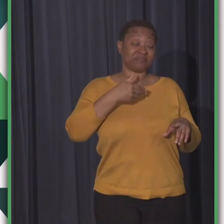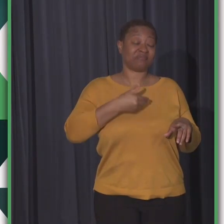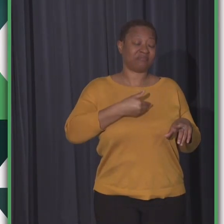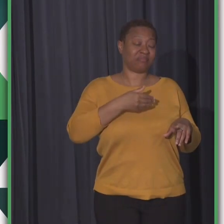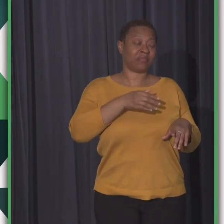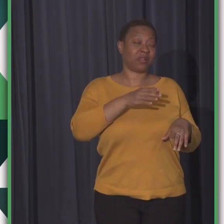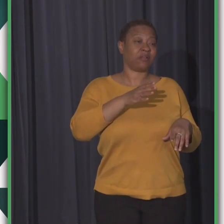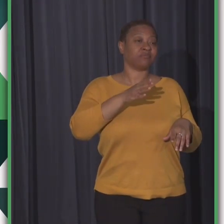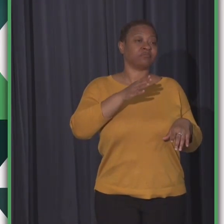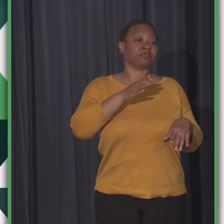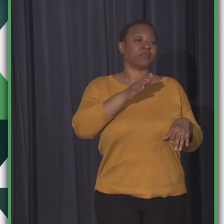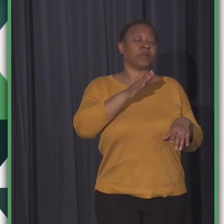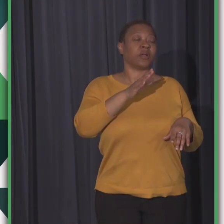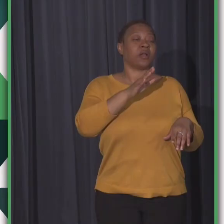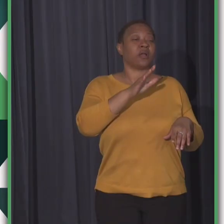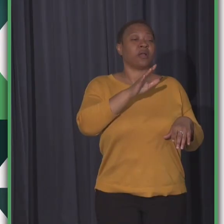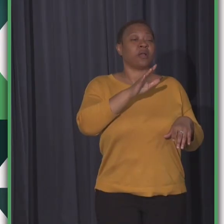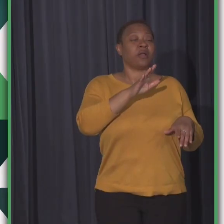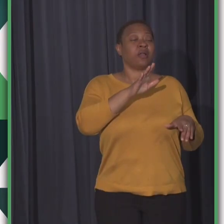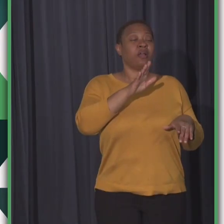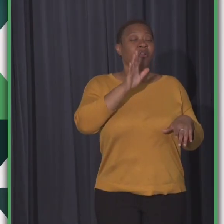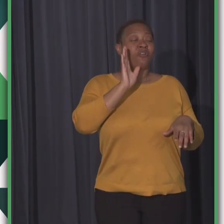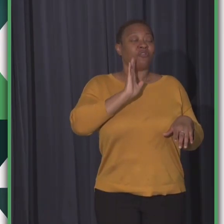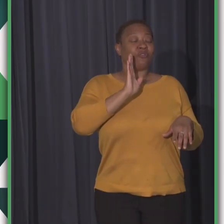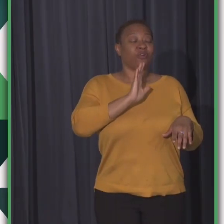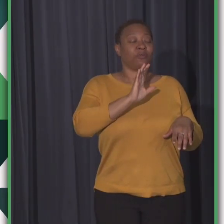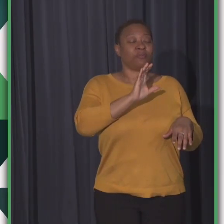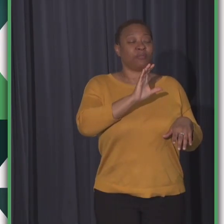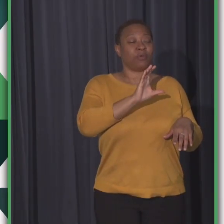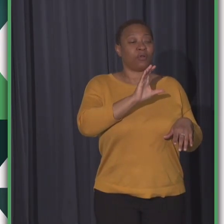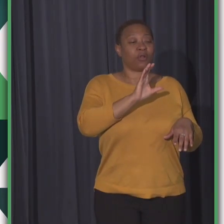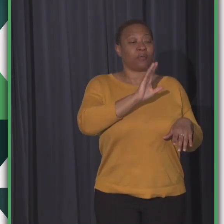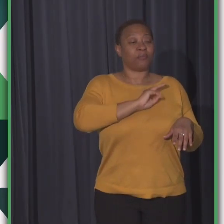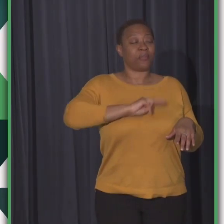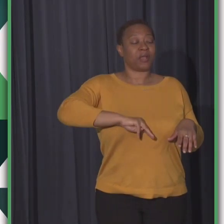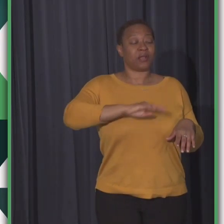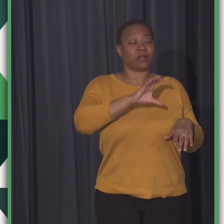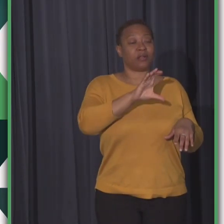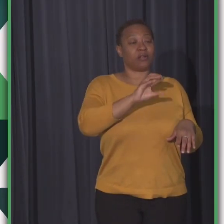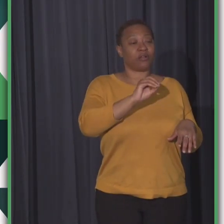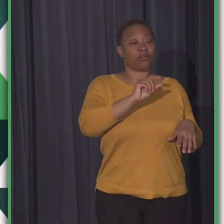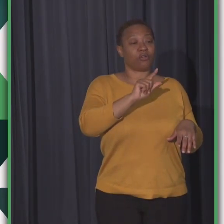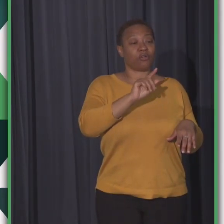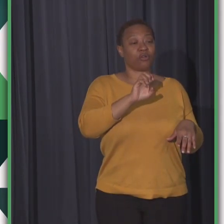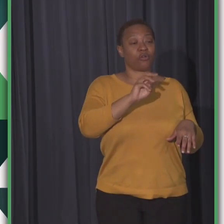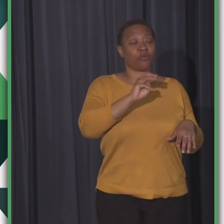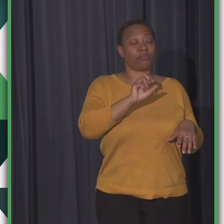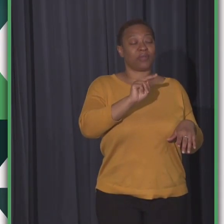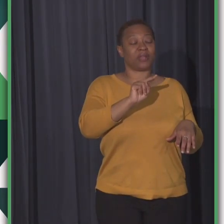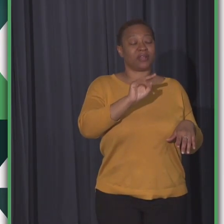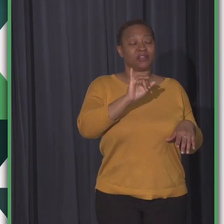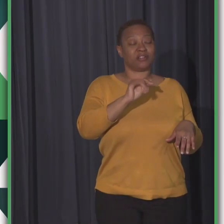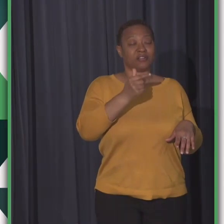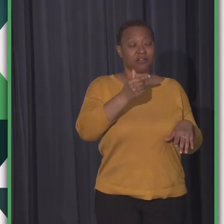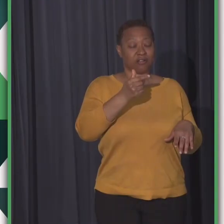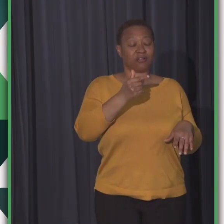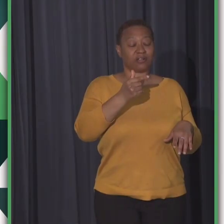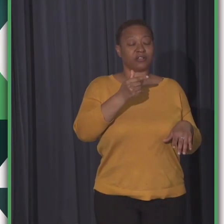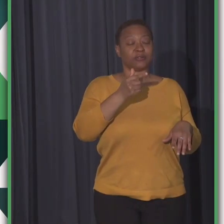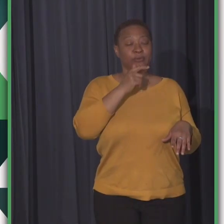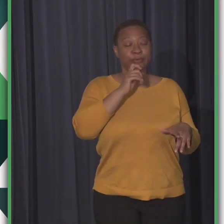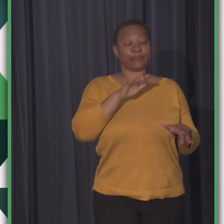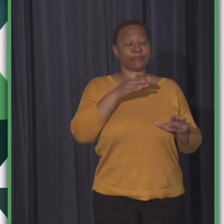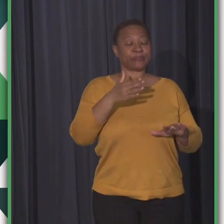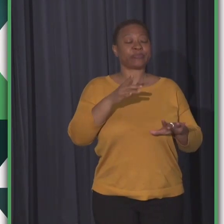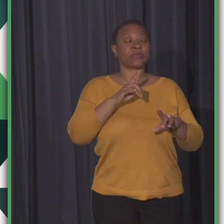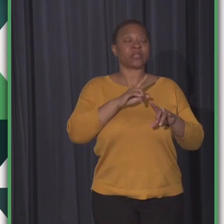the vast majority of the command officers and rank and file officers live outside the city today. Thank you for this